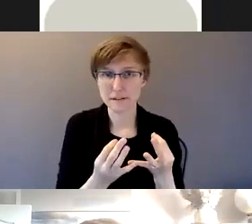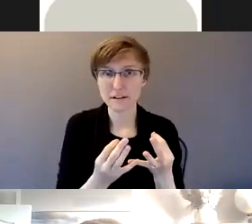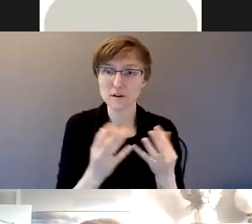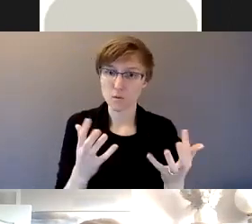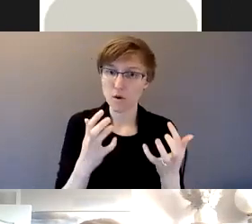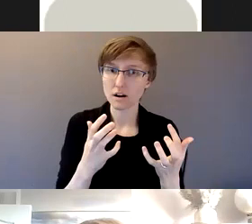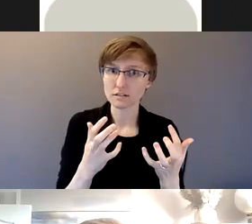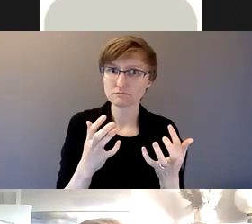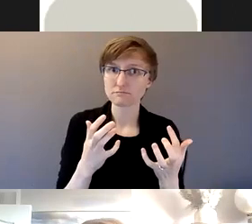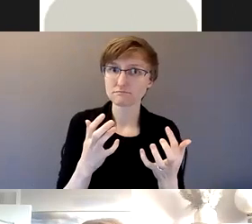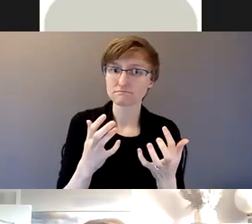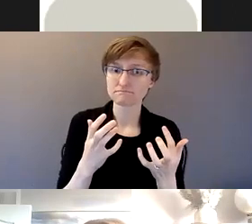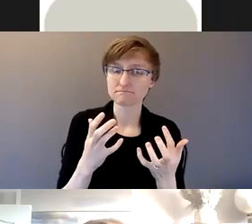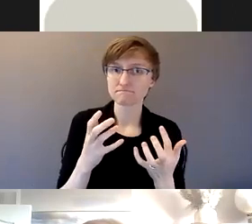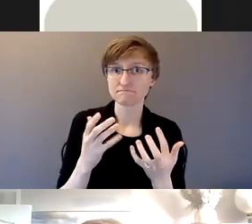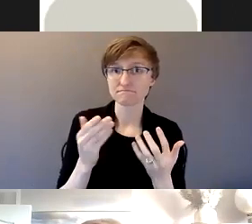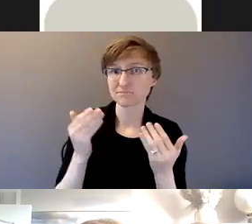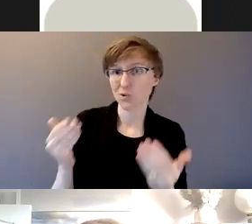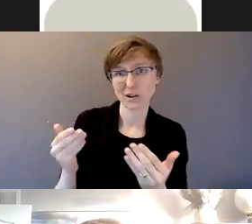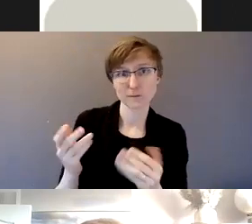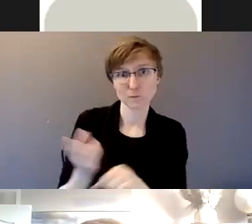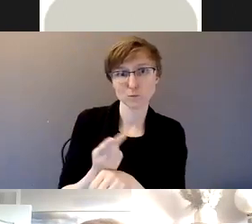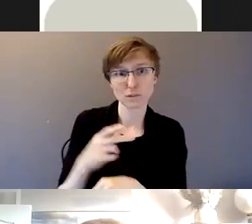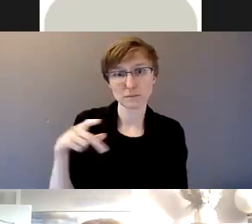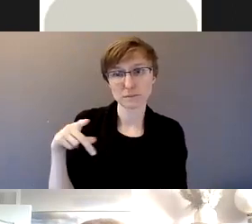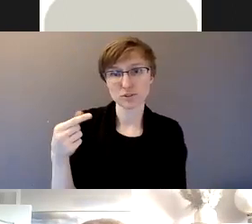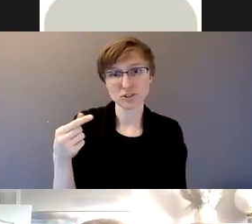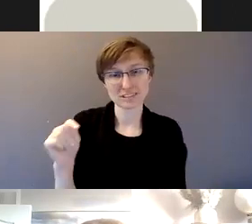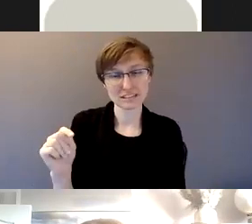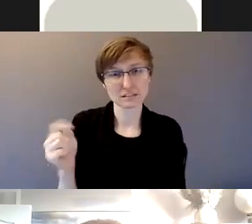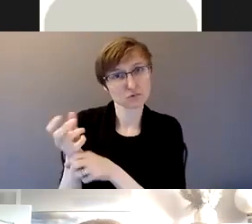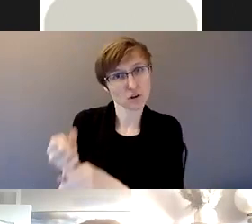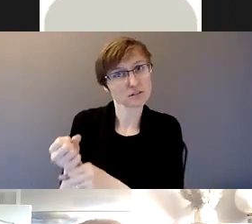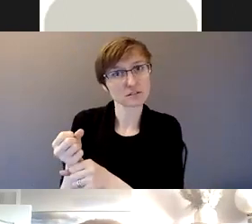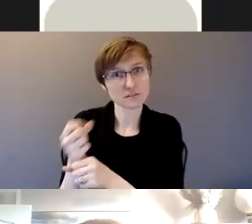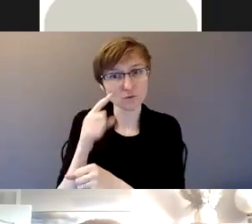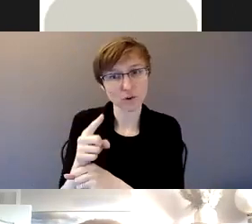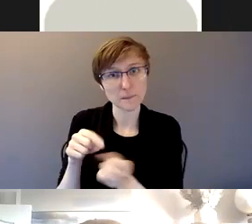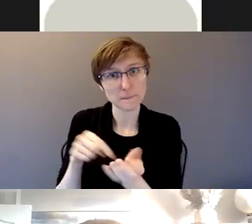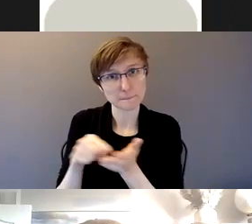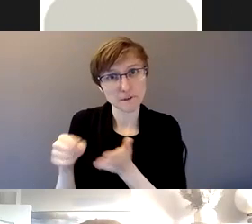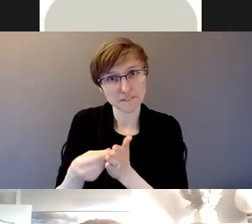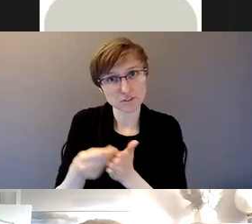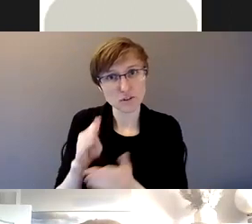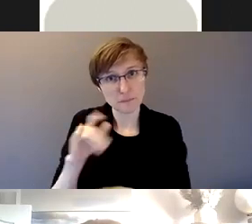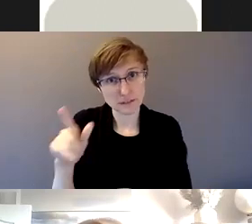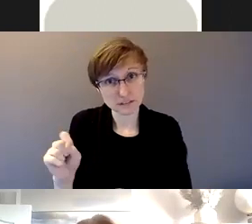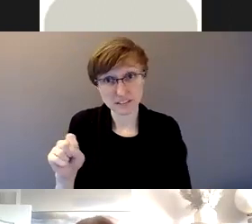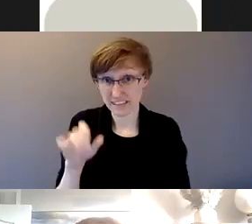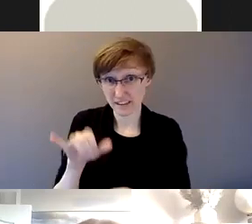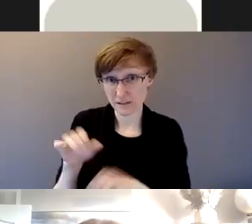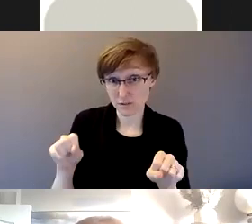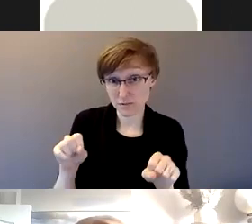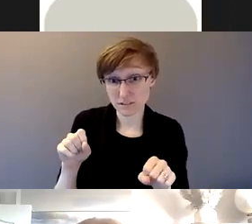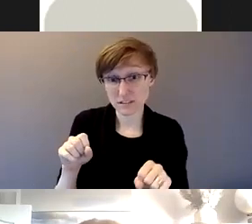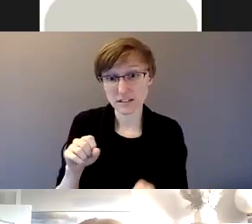PG&T as a trusted source for helping them pay all their financial bills? Is that possible? No,